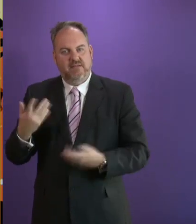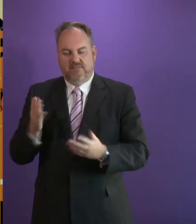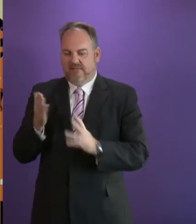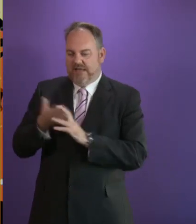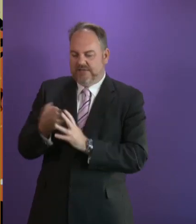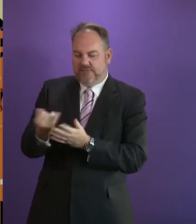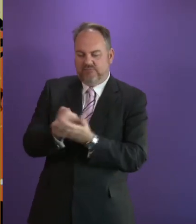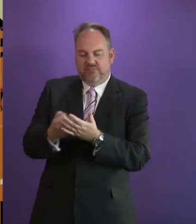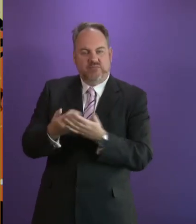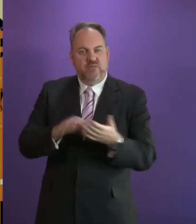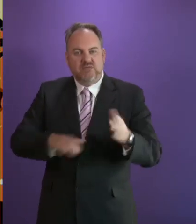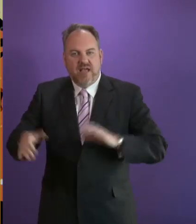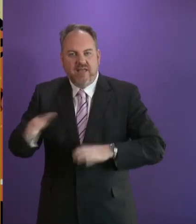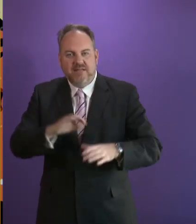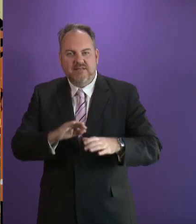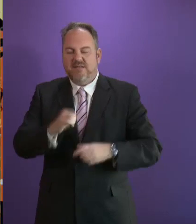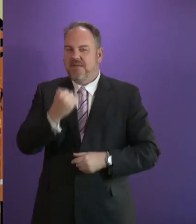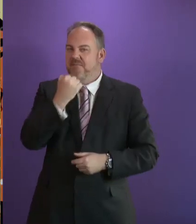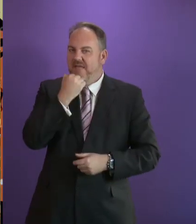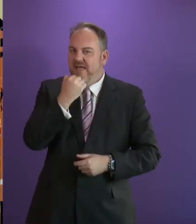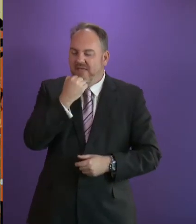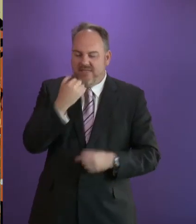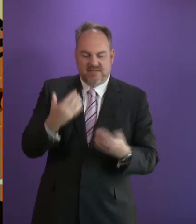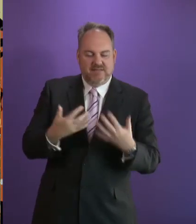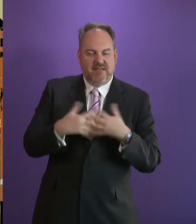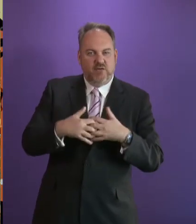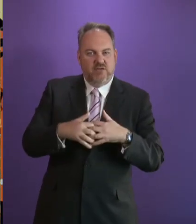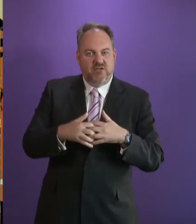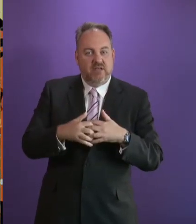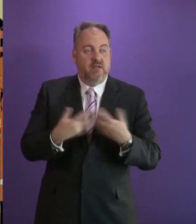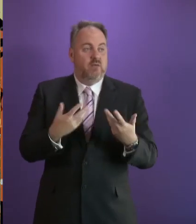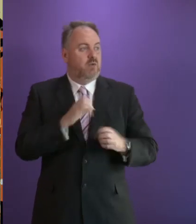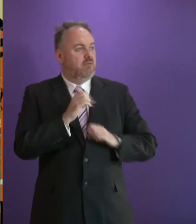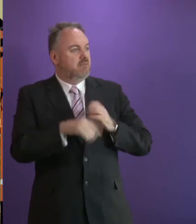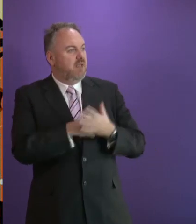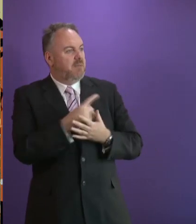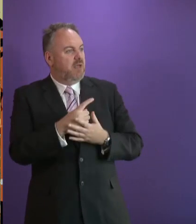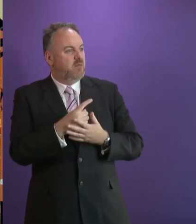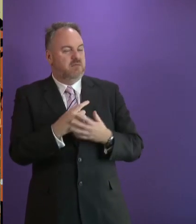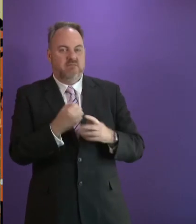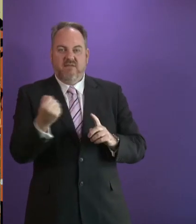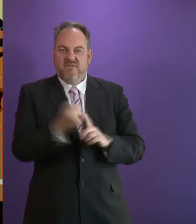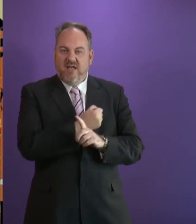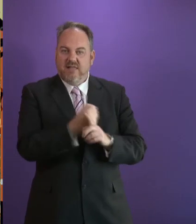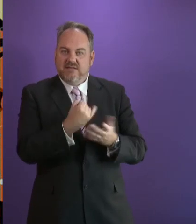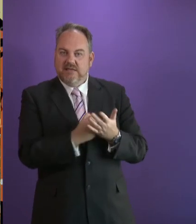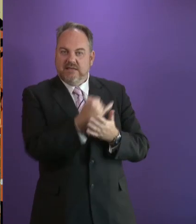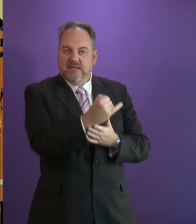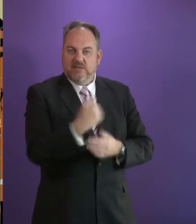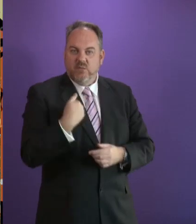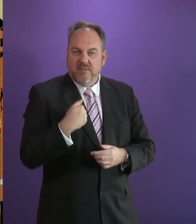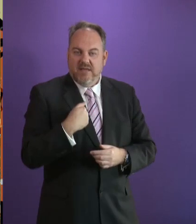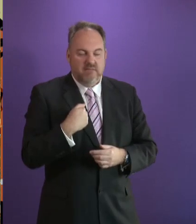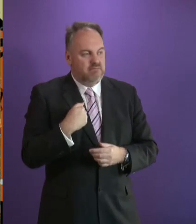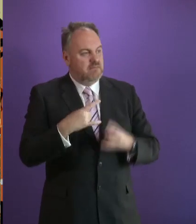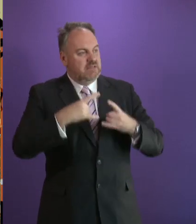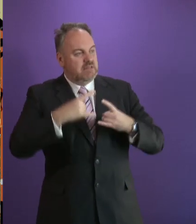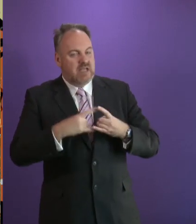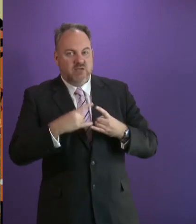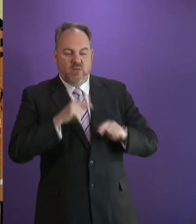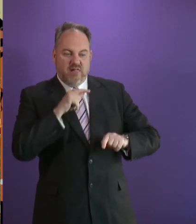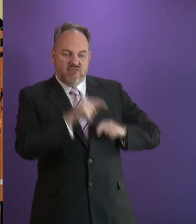technology, engineering, mathematics. We could talk about violence against women. We could talk about street harassment. We could talk about sexual harassment. All of